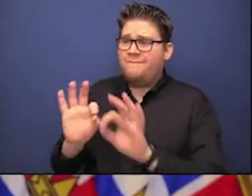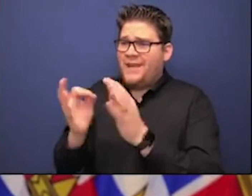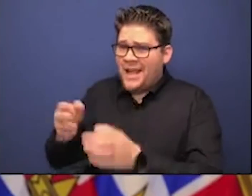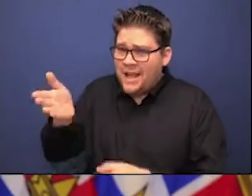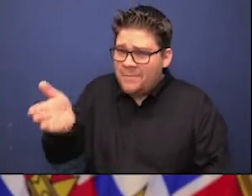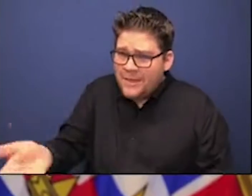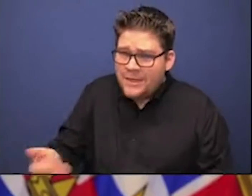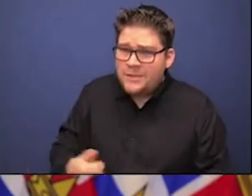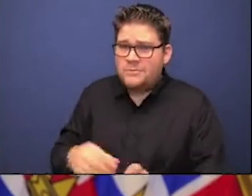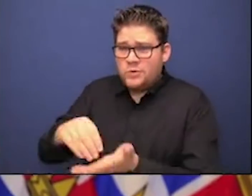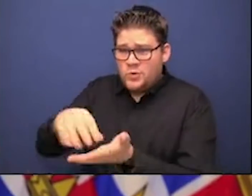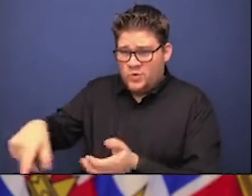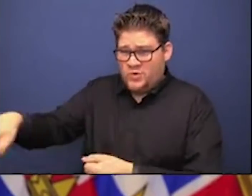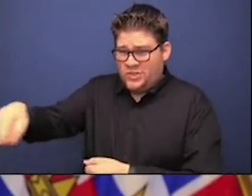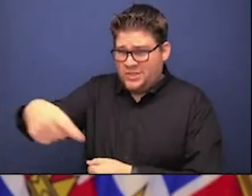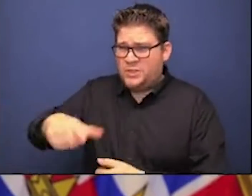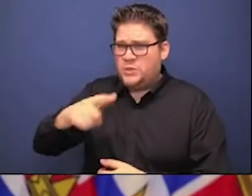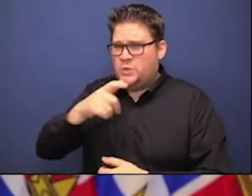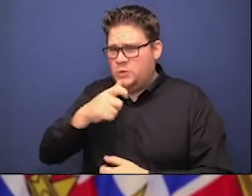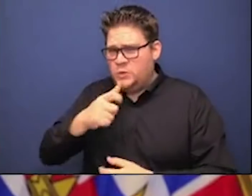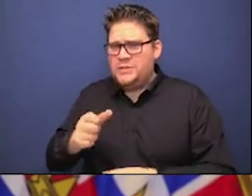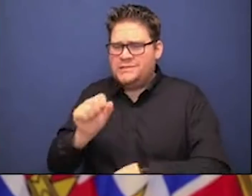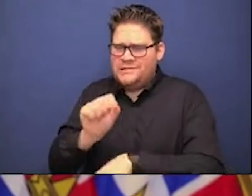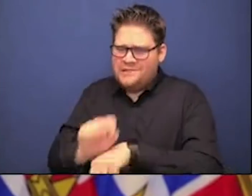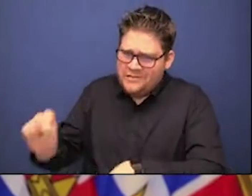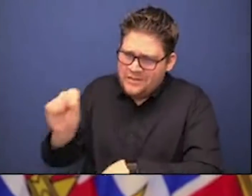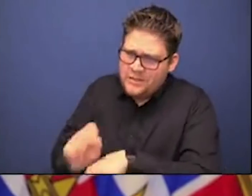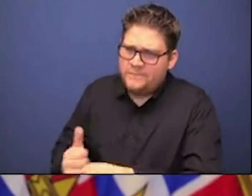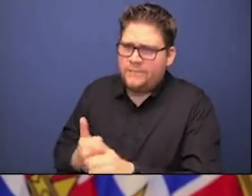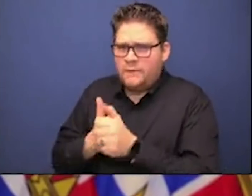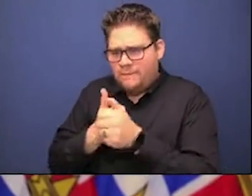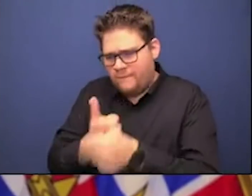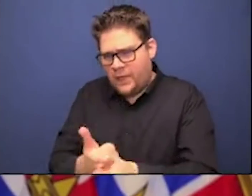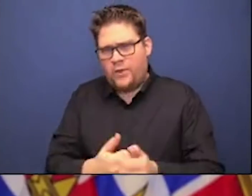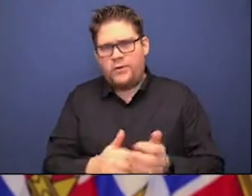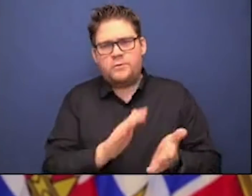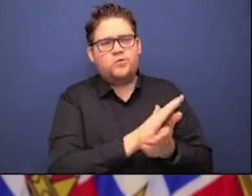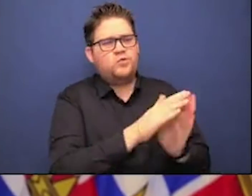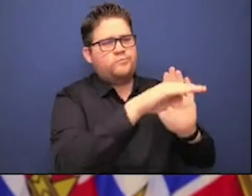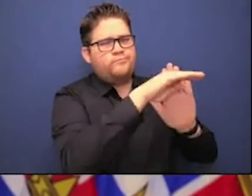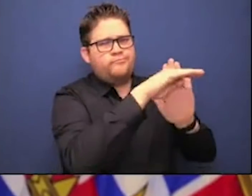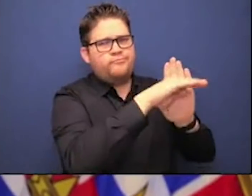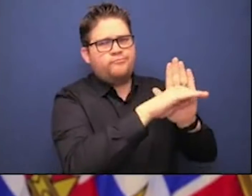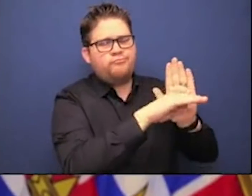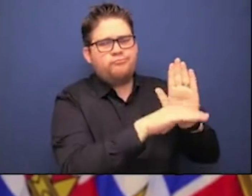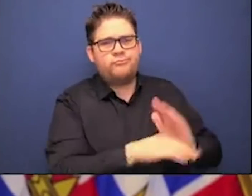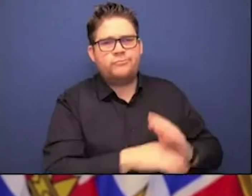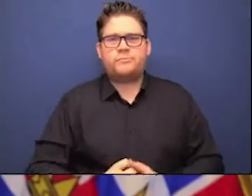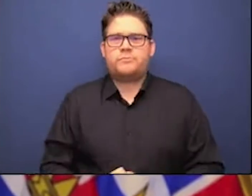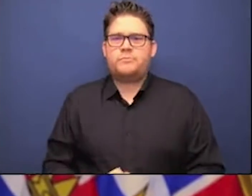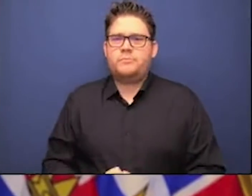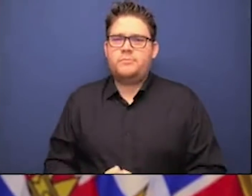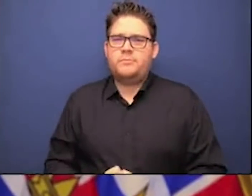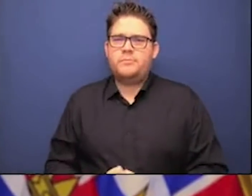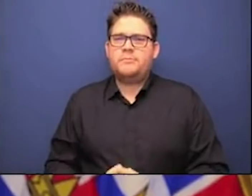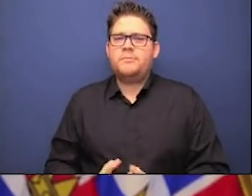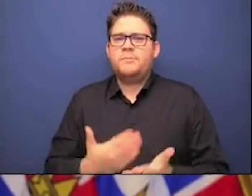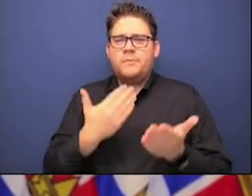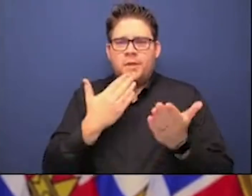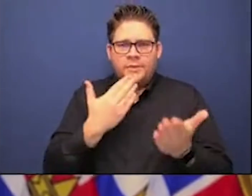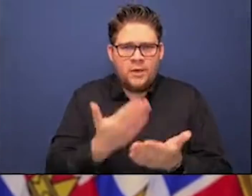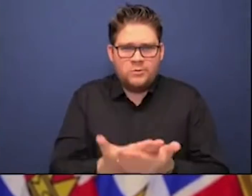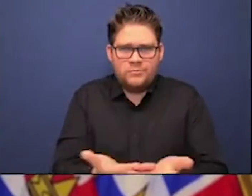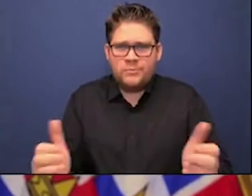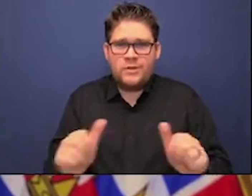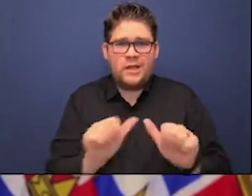health and safety measures that are in place in school. I also want to thank the numerous agencies and ministries that have supported